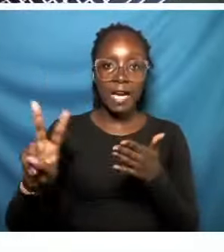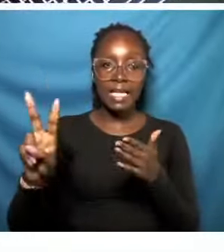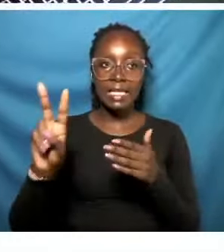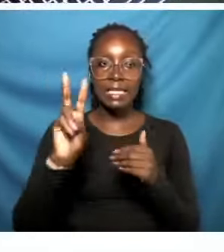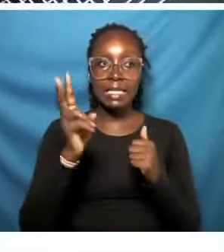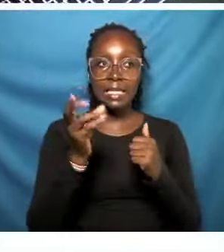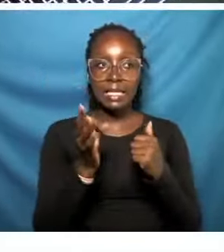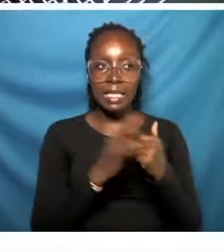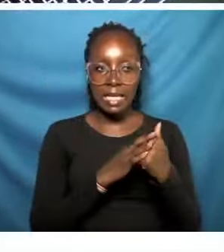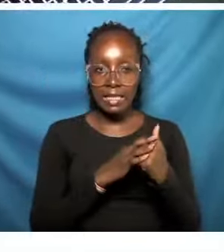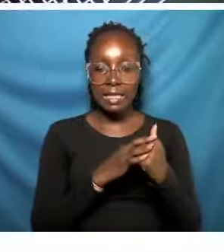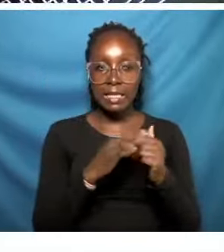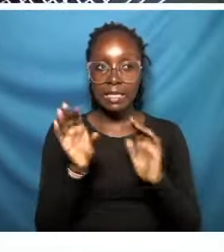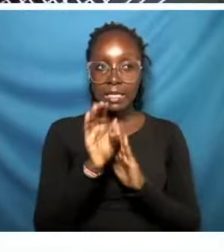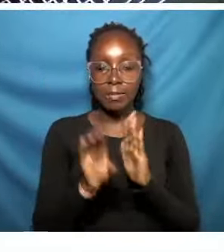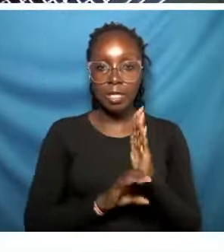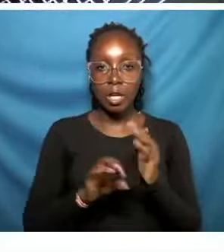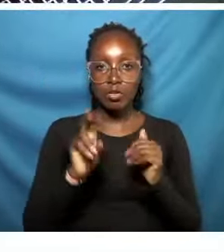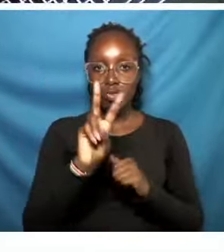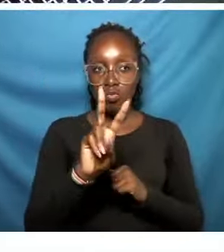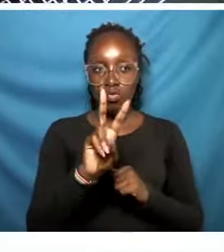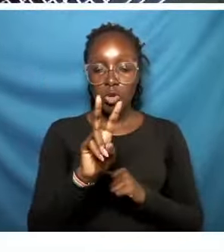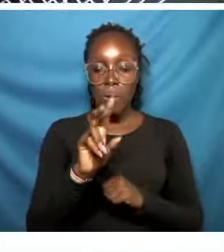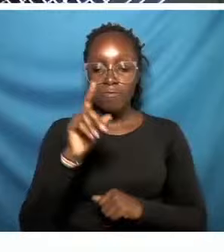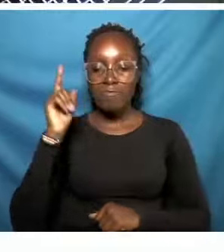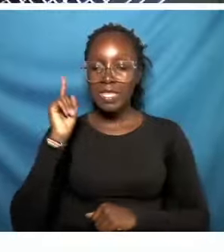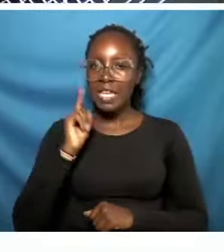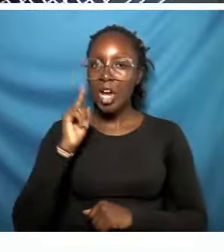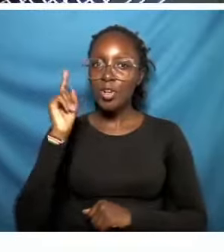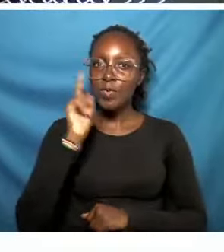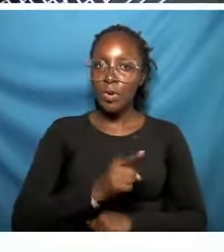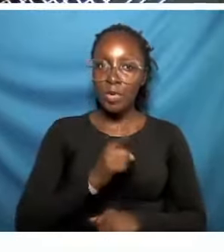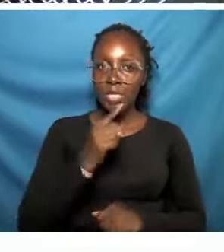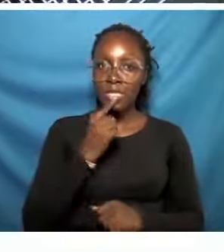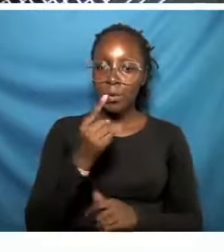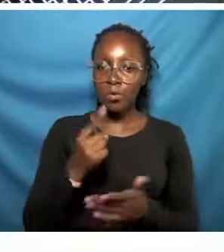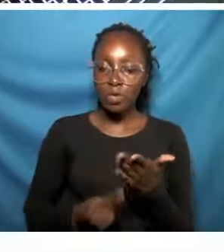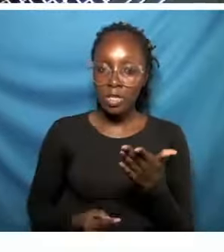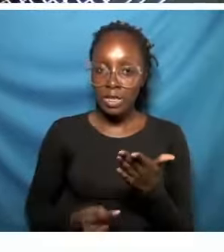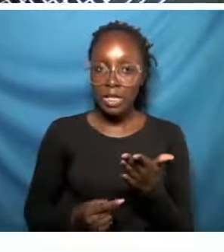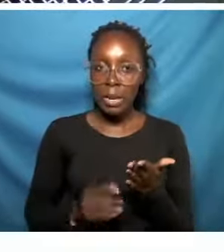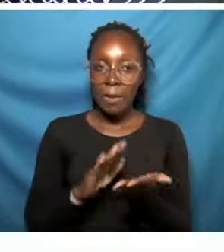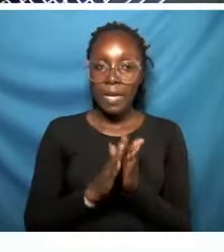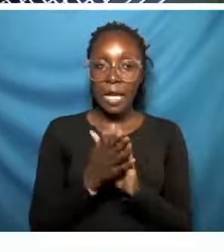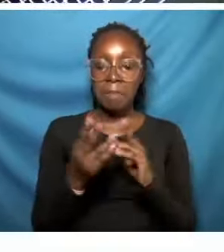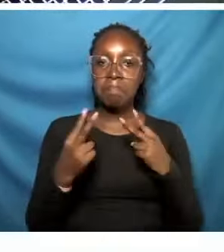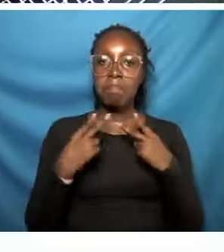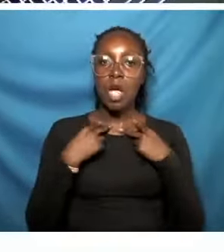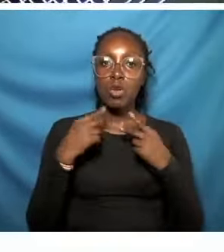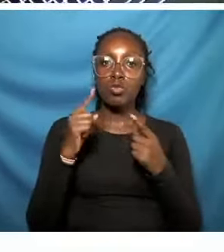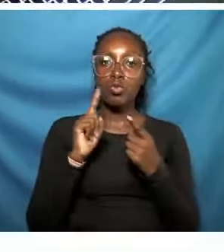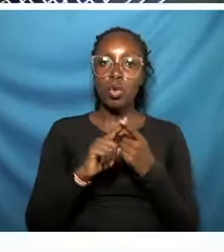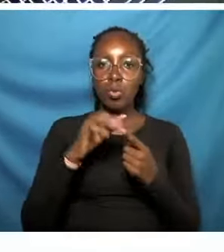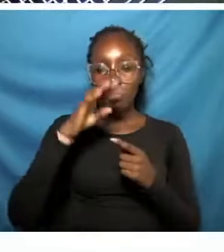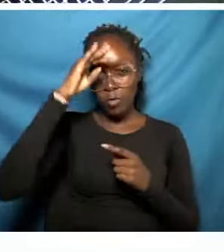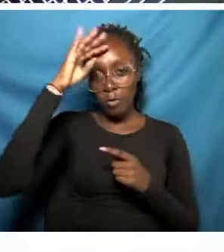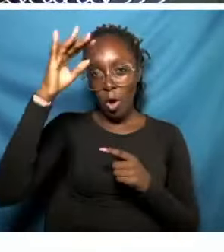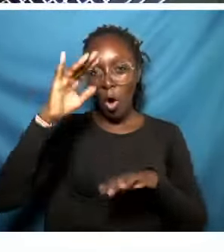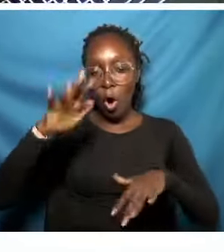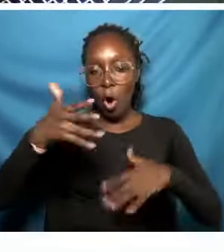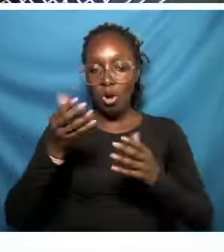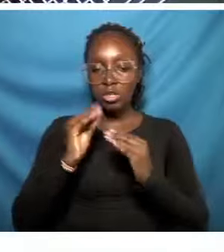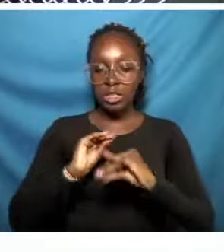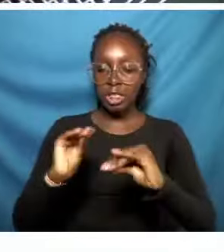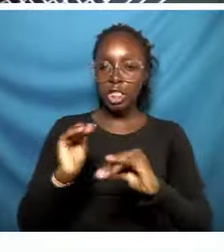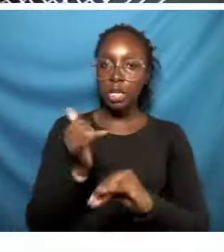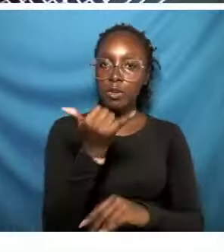in verse 8, chapter 2, He had rebuked them not to be taken captives to philosophies and teachings that are inappropriate. So